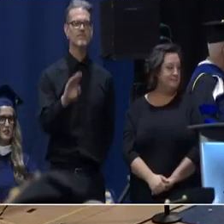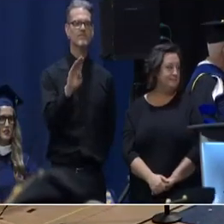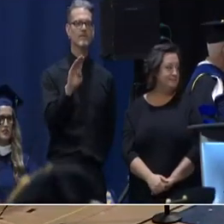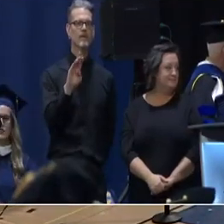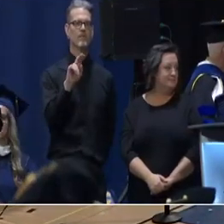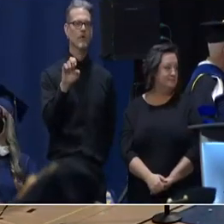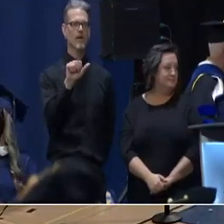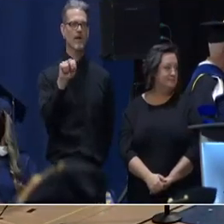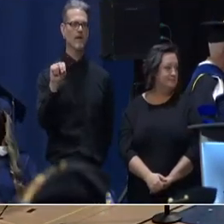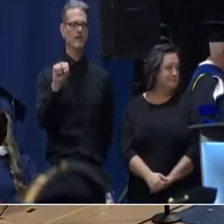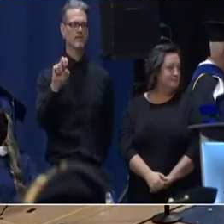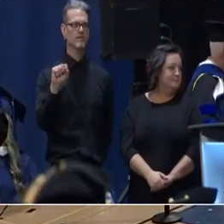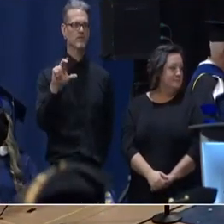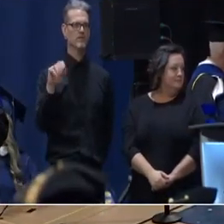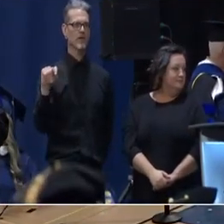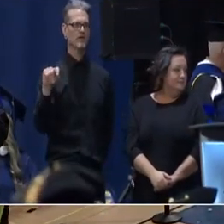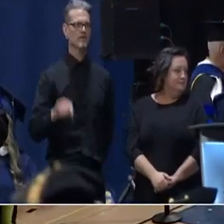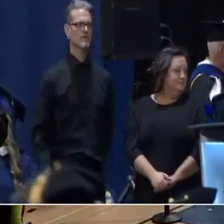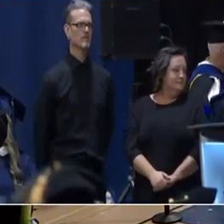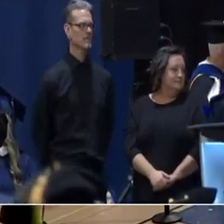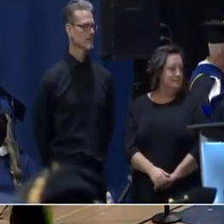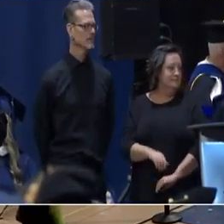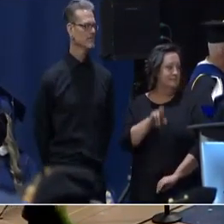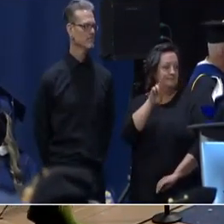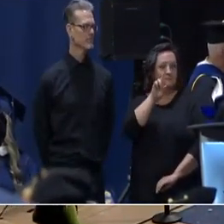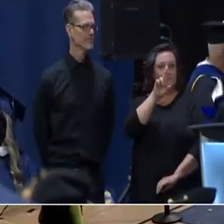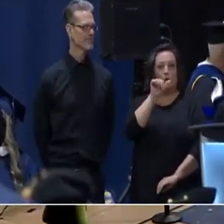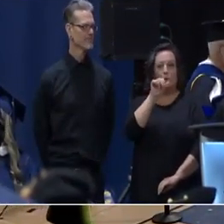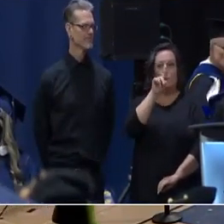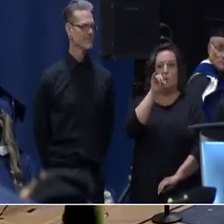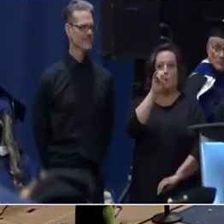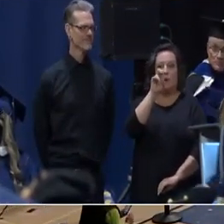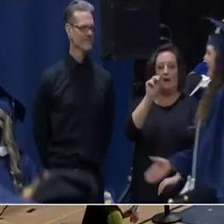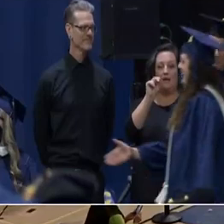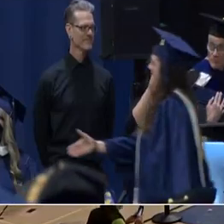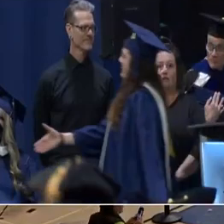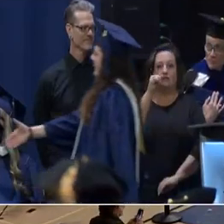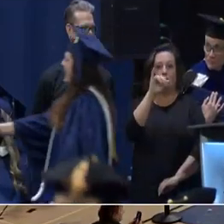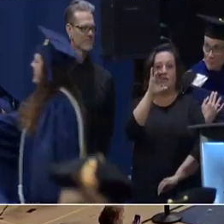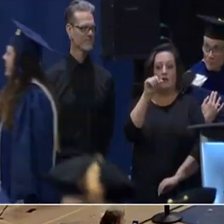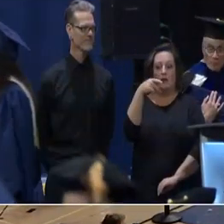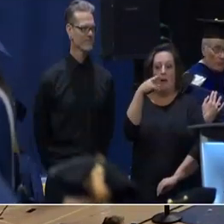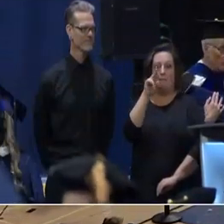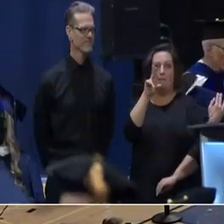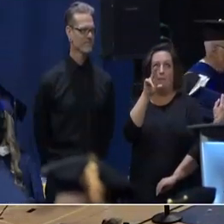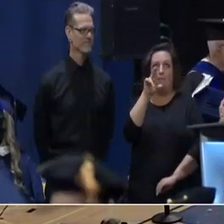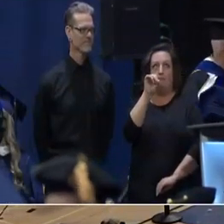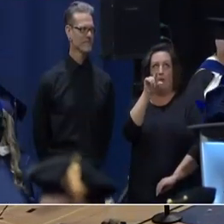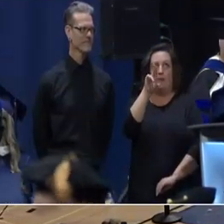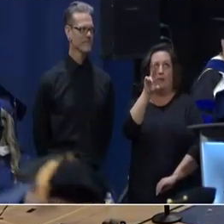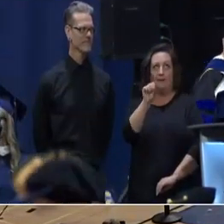Brianne Scott. Raiden Giannopoulos.